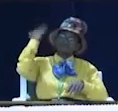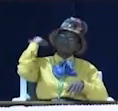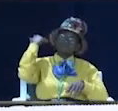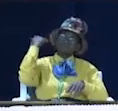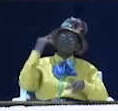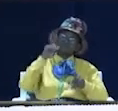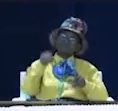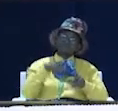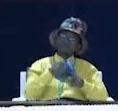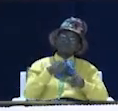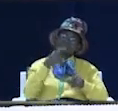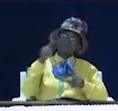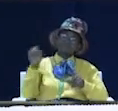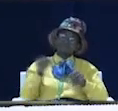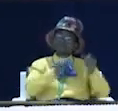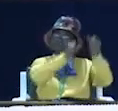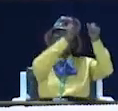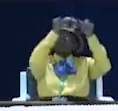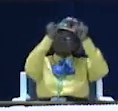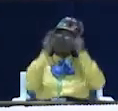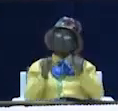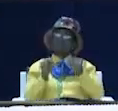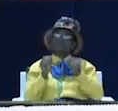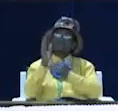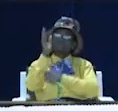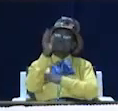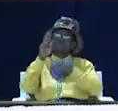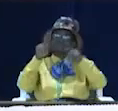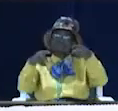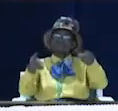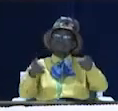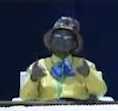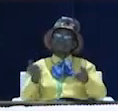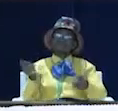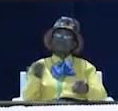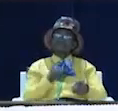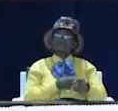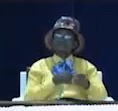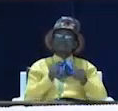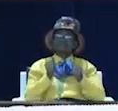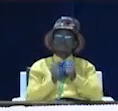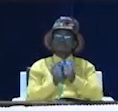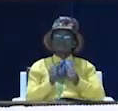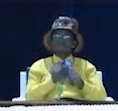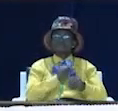when the Almighty God provided us with a jet,